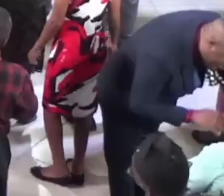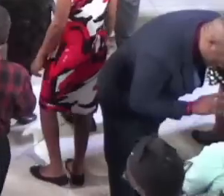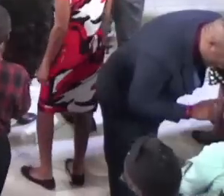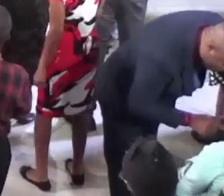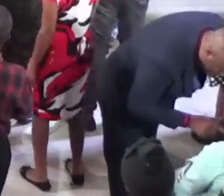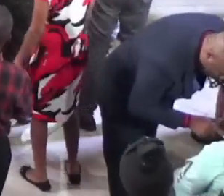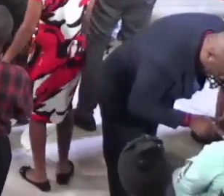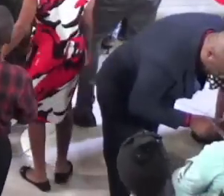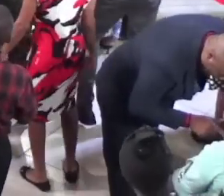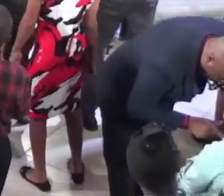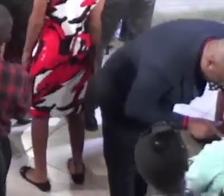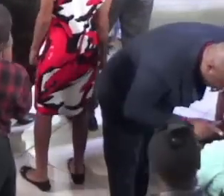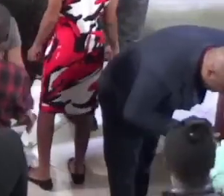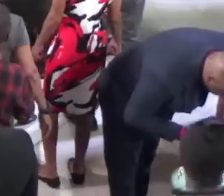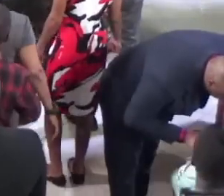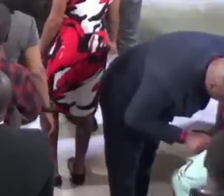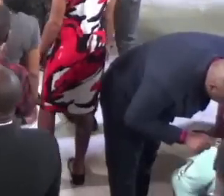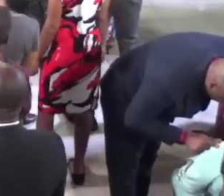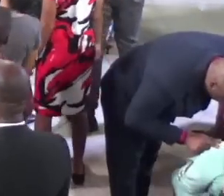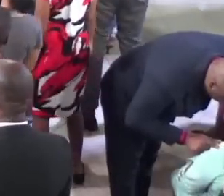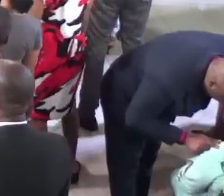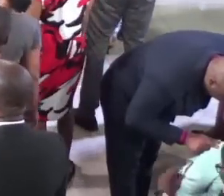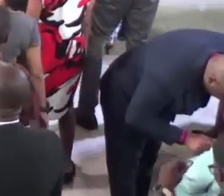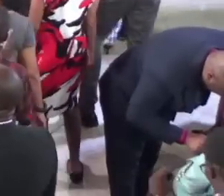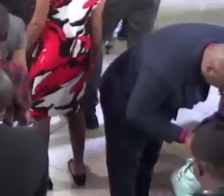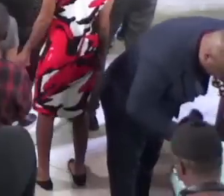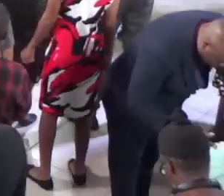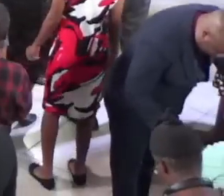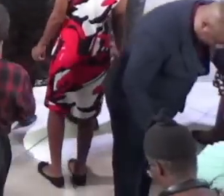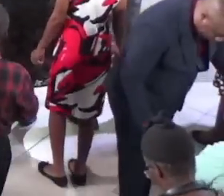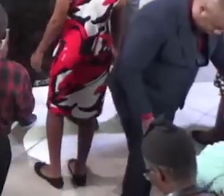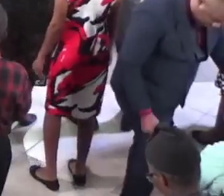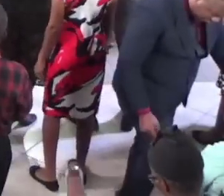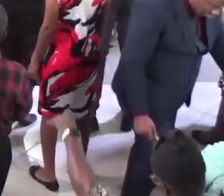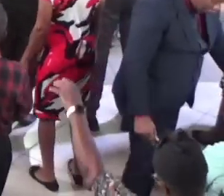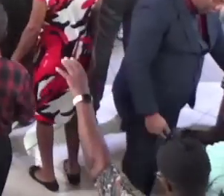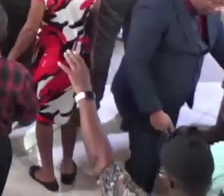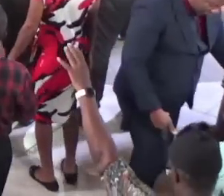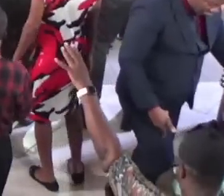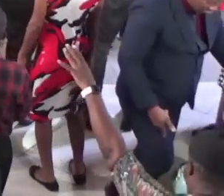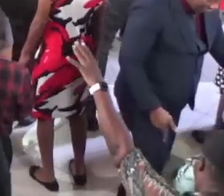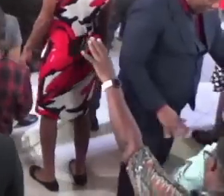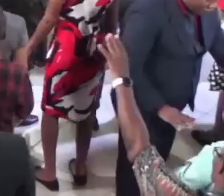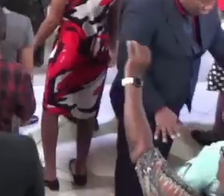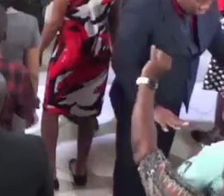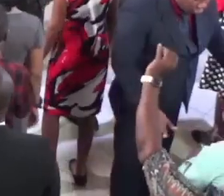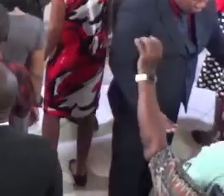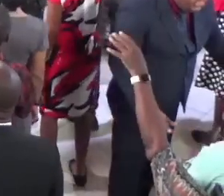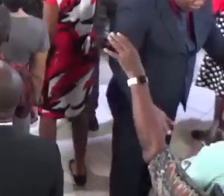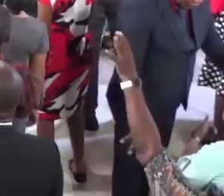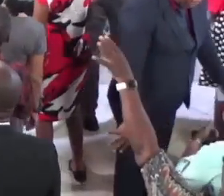that your power has set me free.